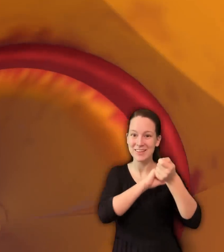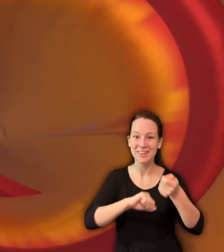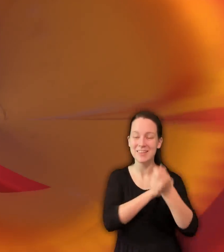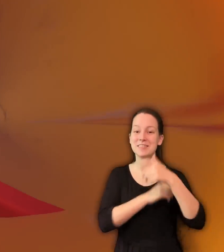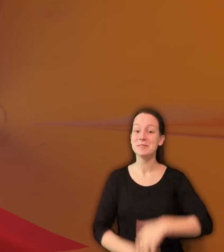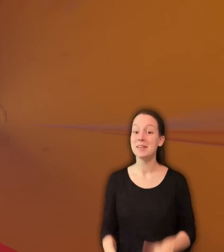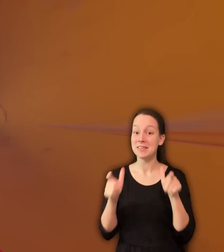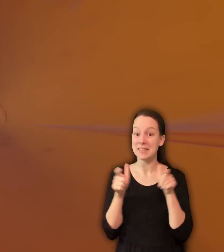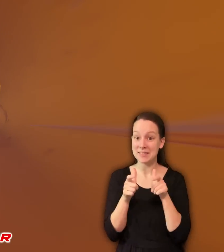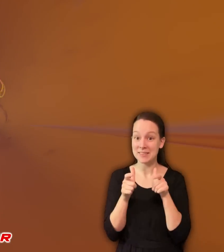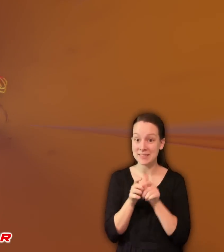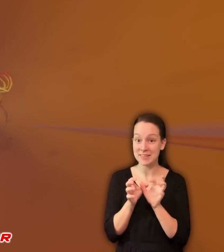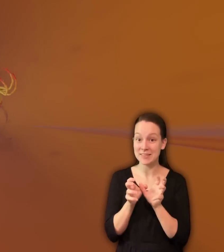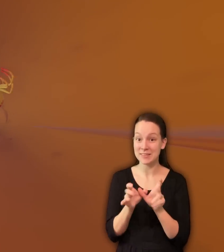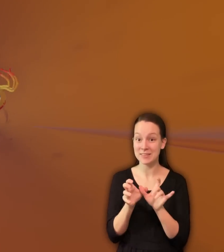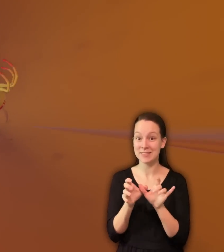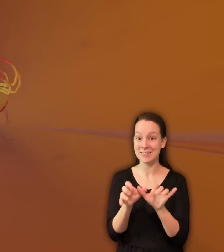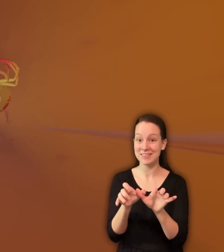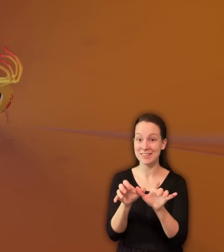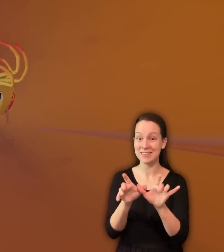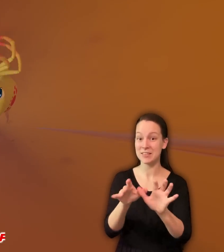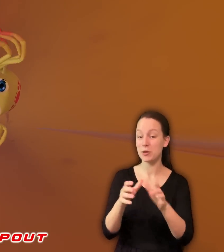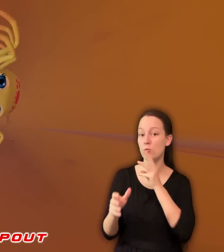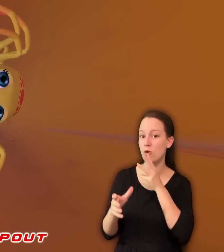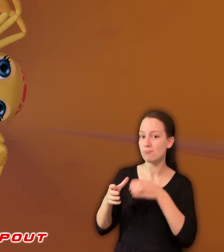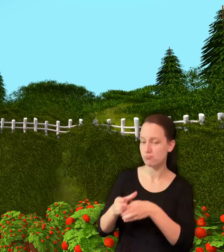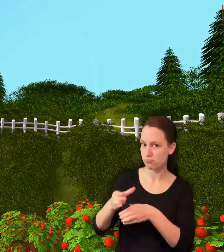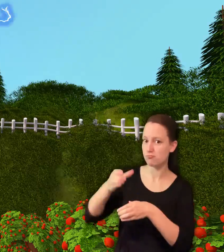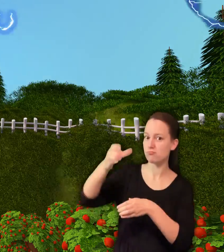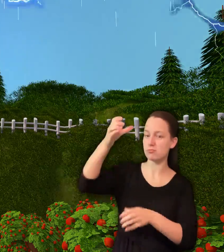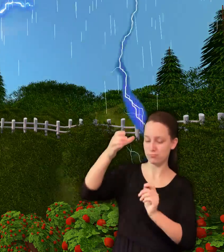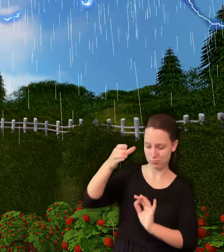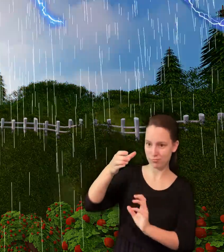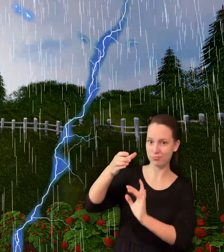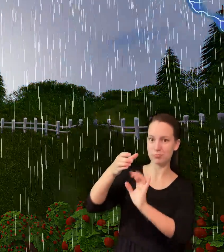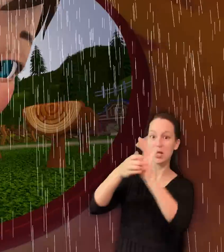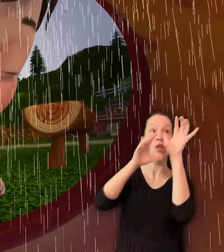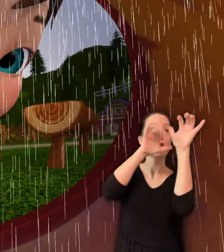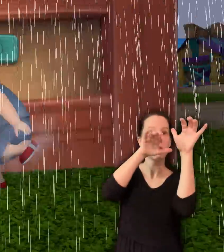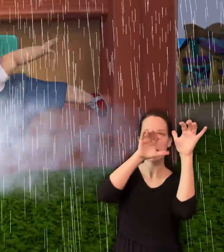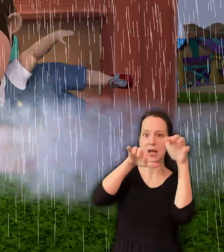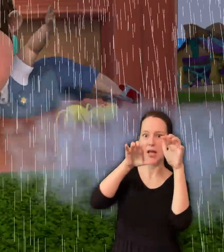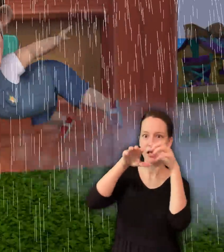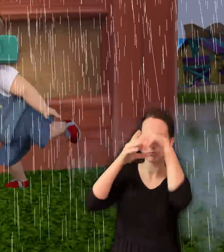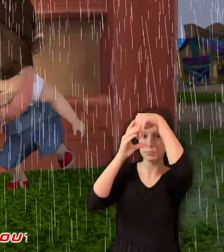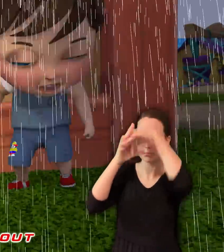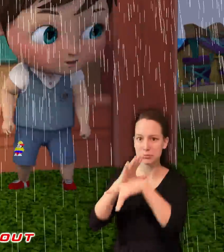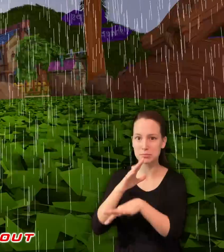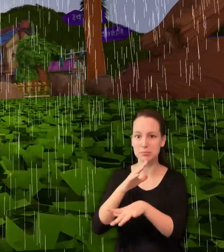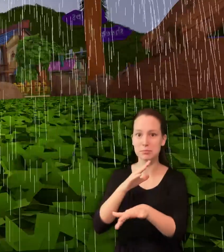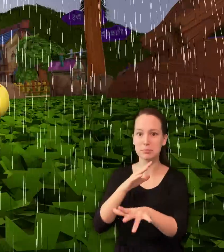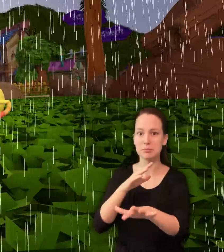again the iny wiy spider climbed up the wat SP out down came the rain and washed the